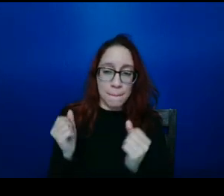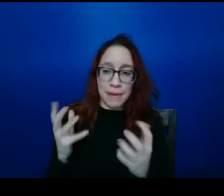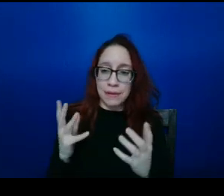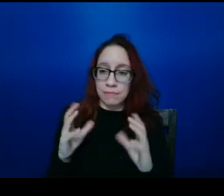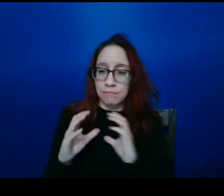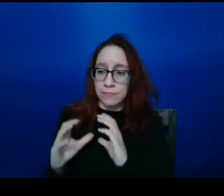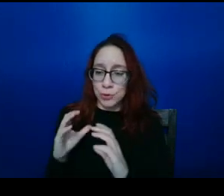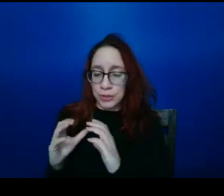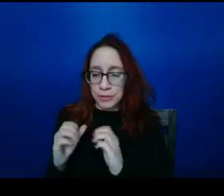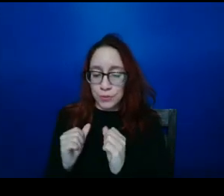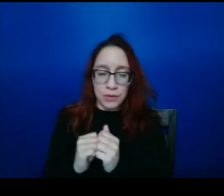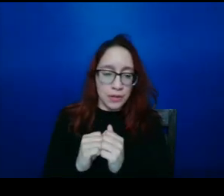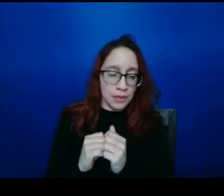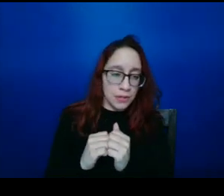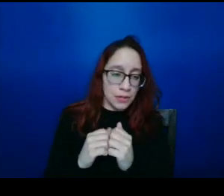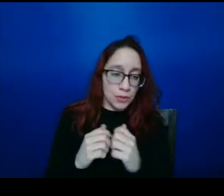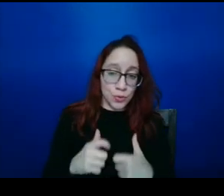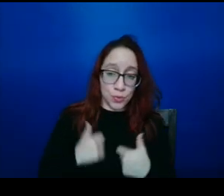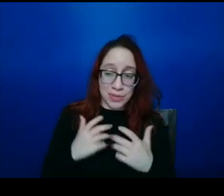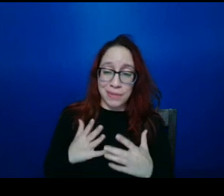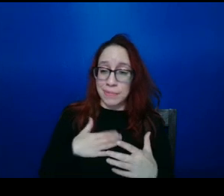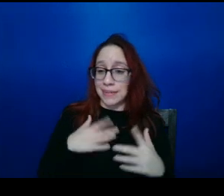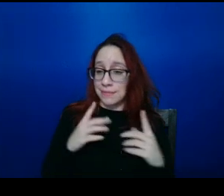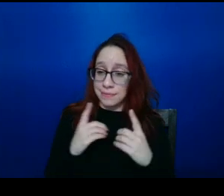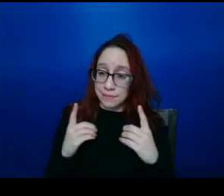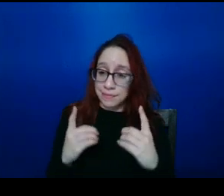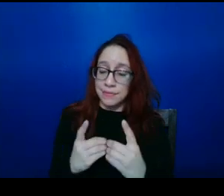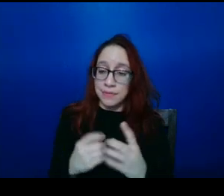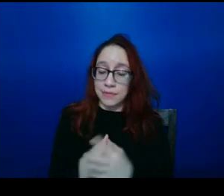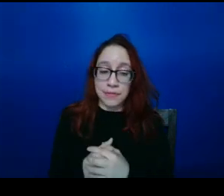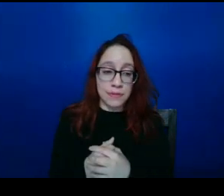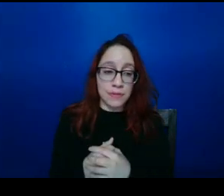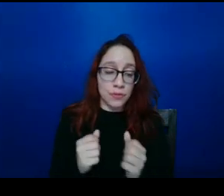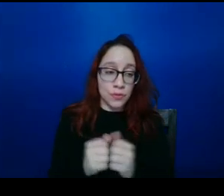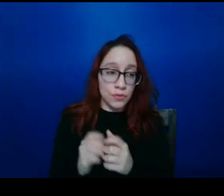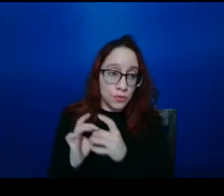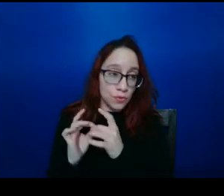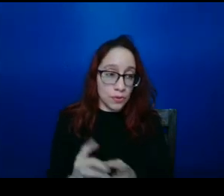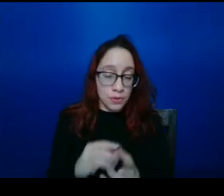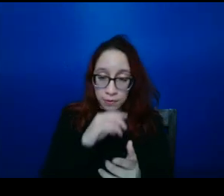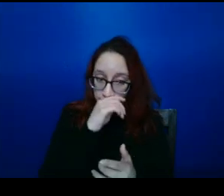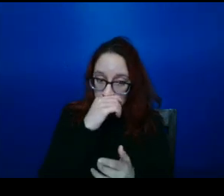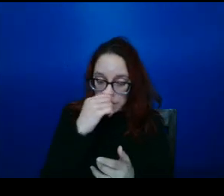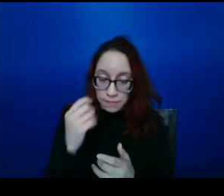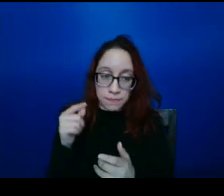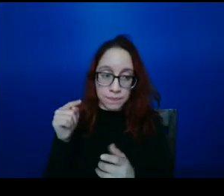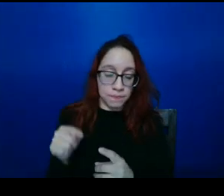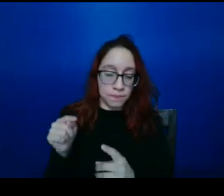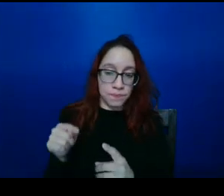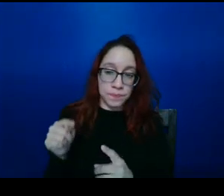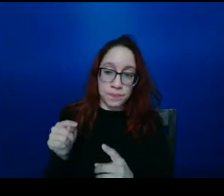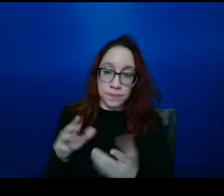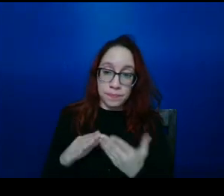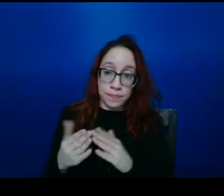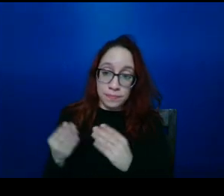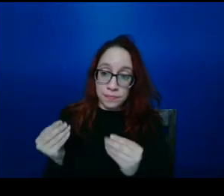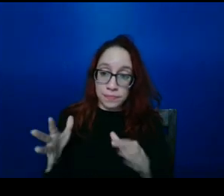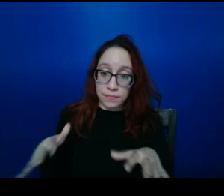communications that I had with residents in my district with regard to this city